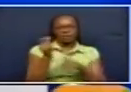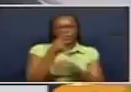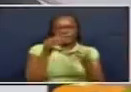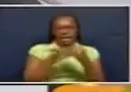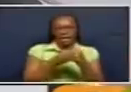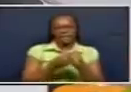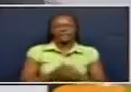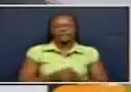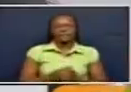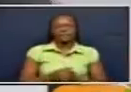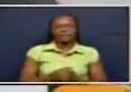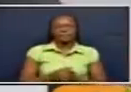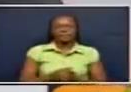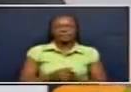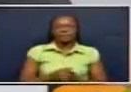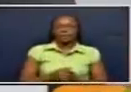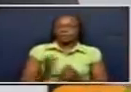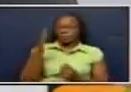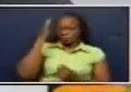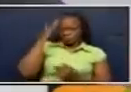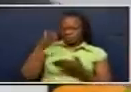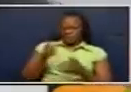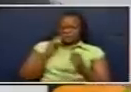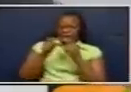Chris, this is the interview that the country will refer